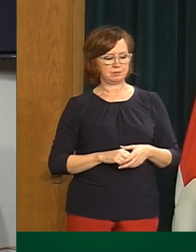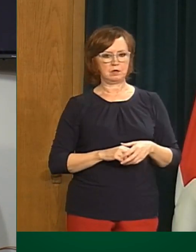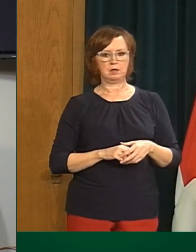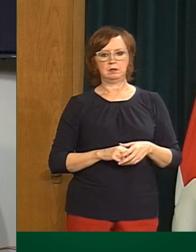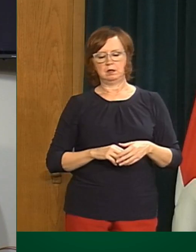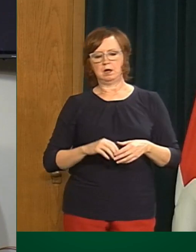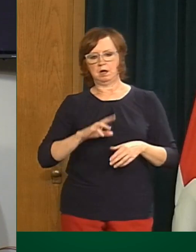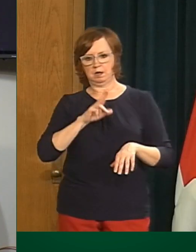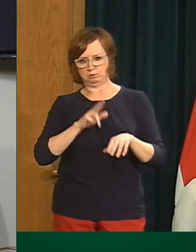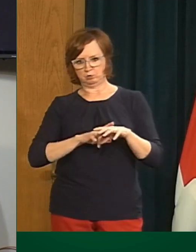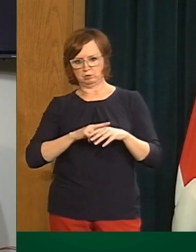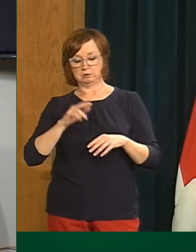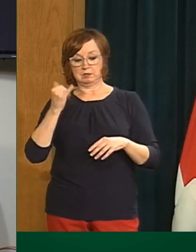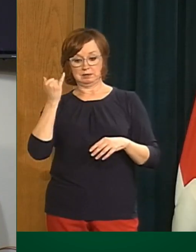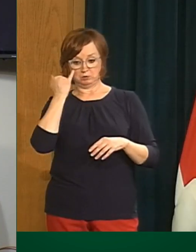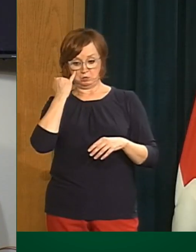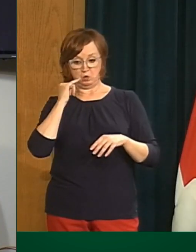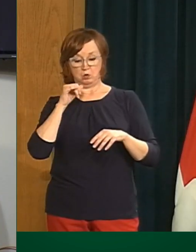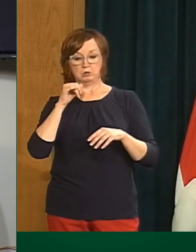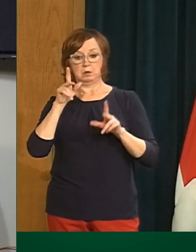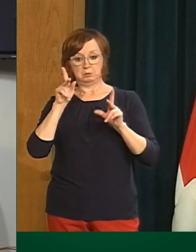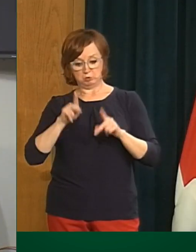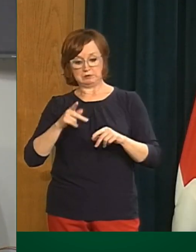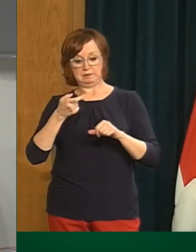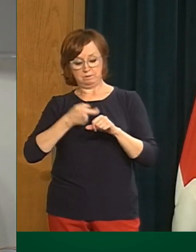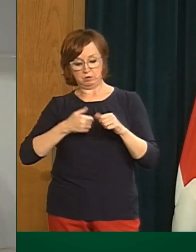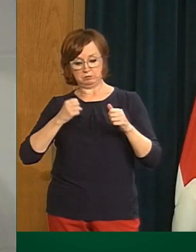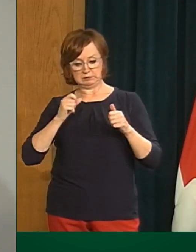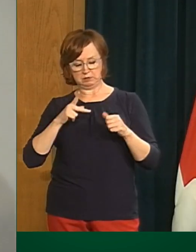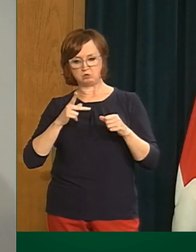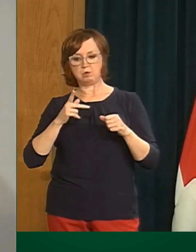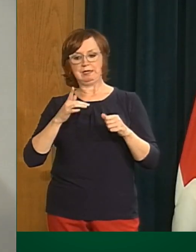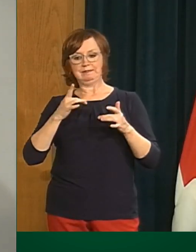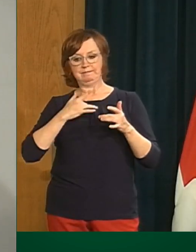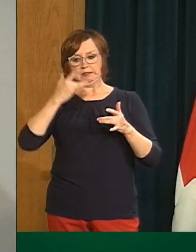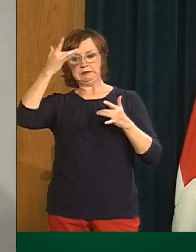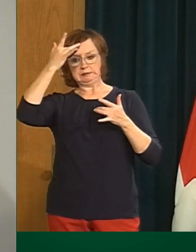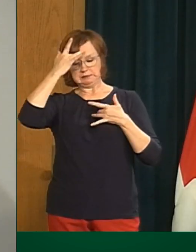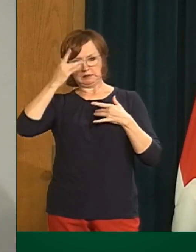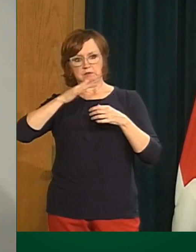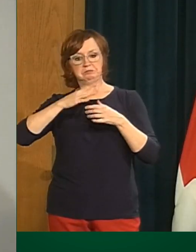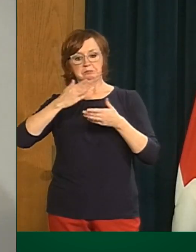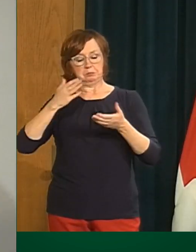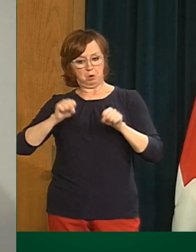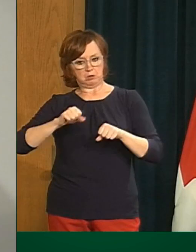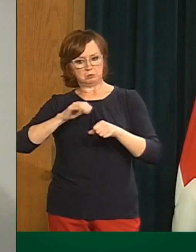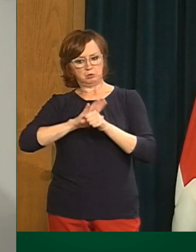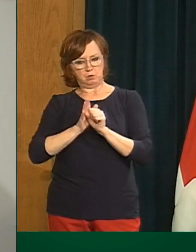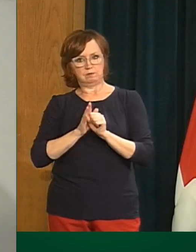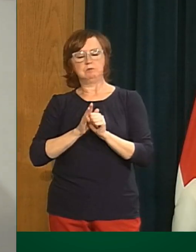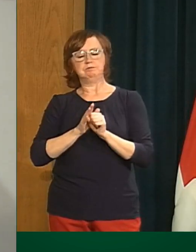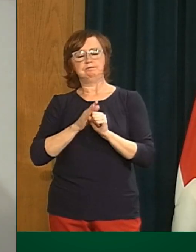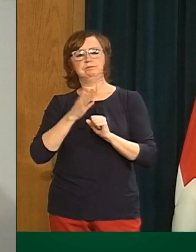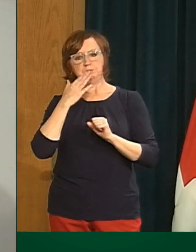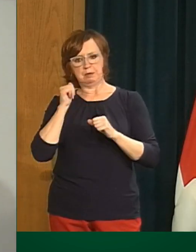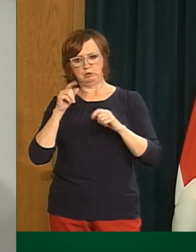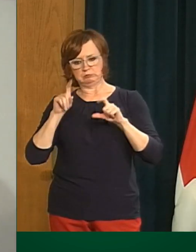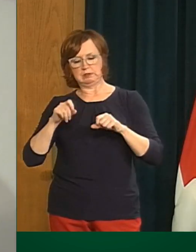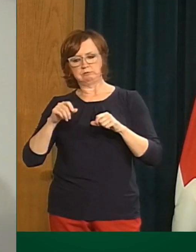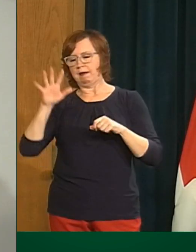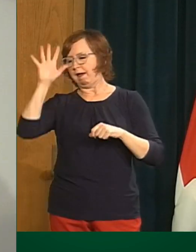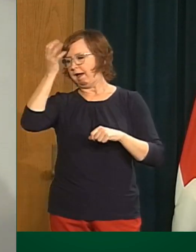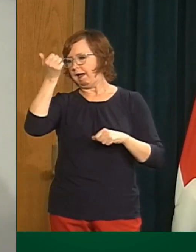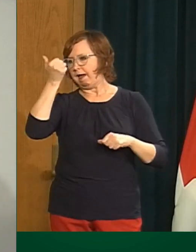in Saskatchewan who has symptoms that may be of concern with COVID can and should step forward to get tested. So that's the first thing,